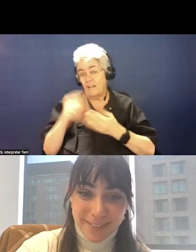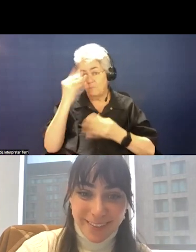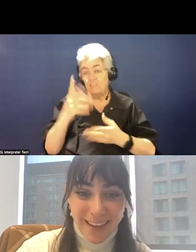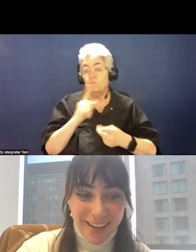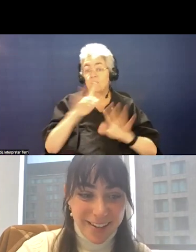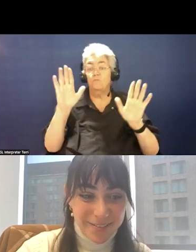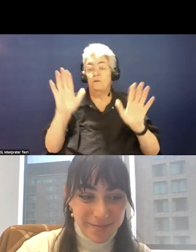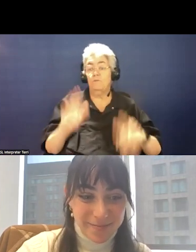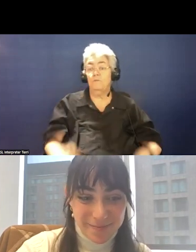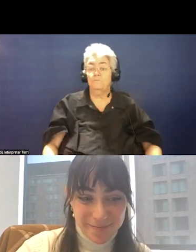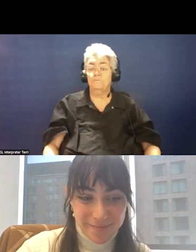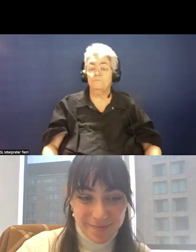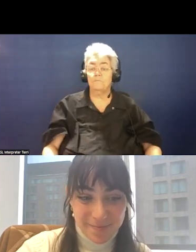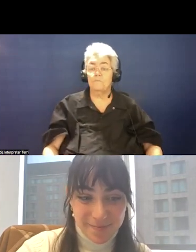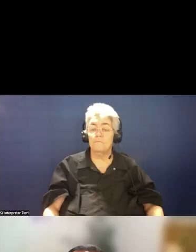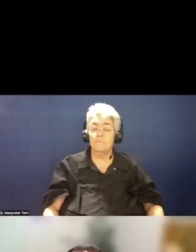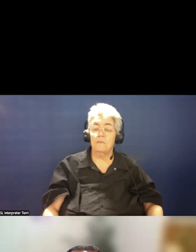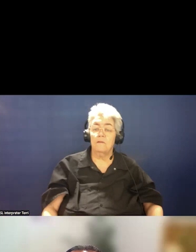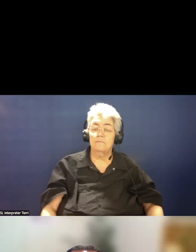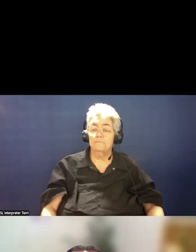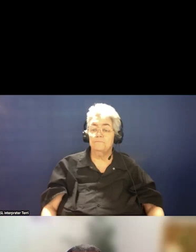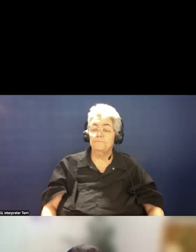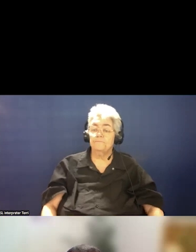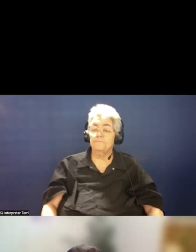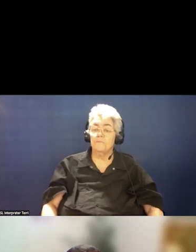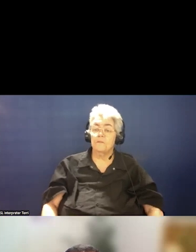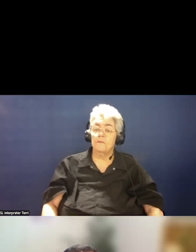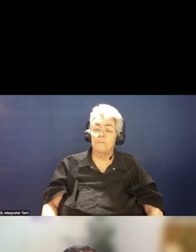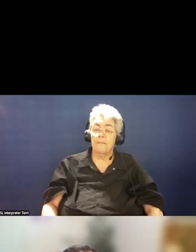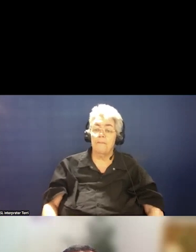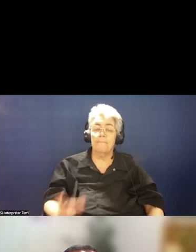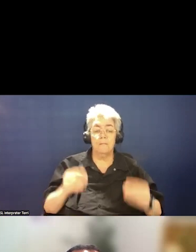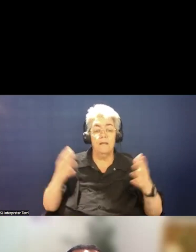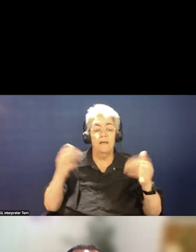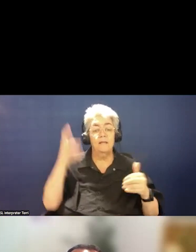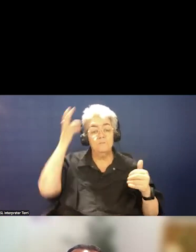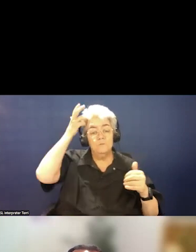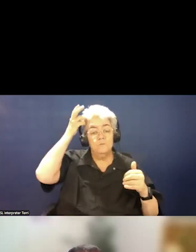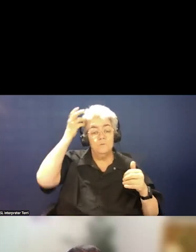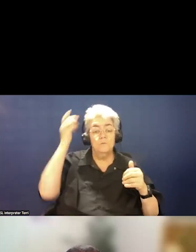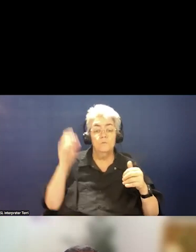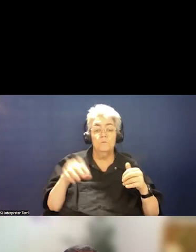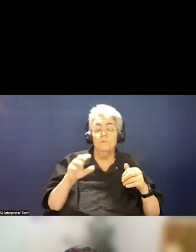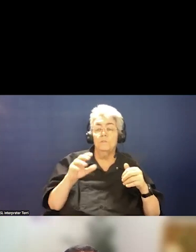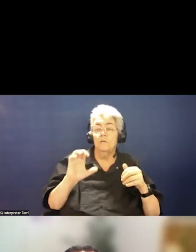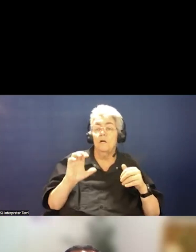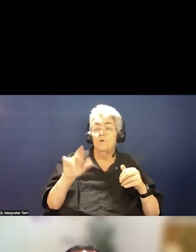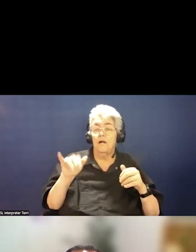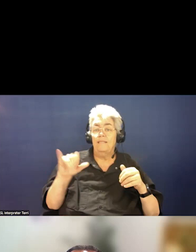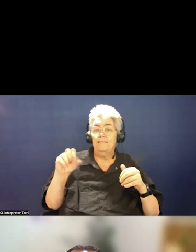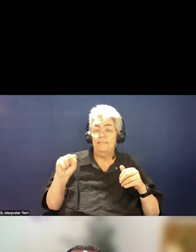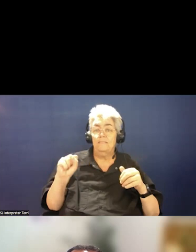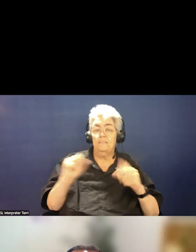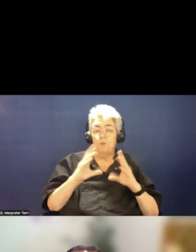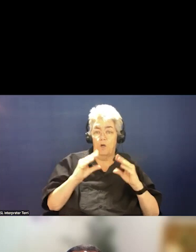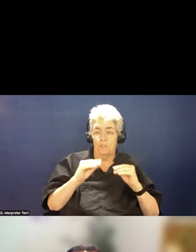course. Thank you. All righty. We'll move now next to our crisis talk. And